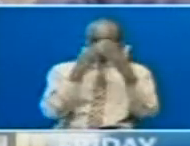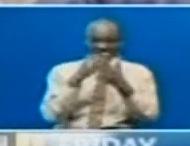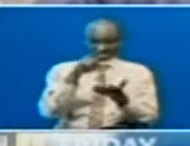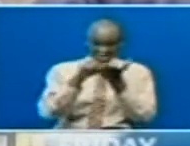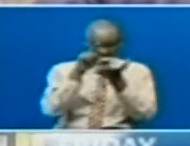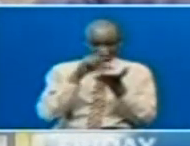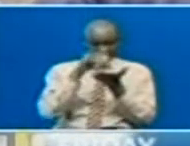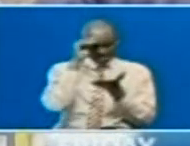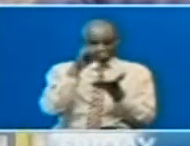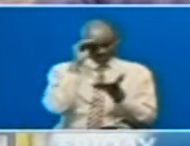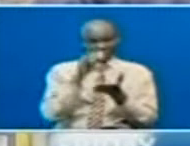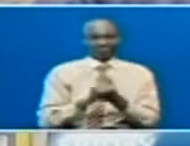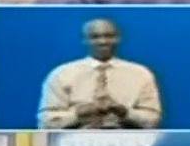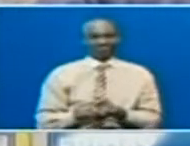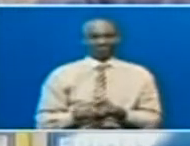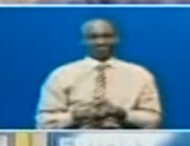lesson.